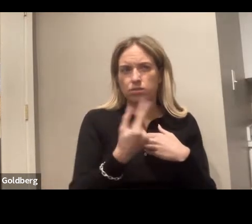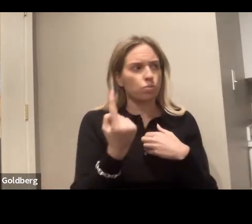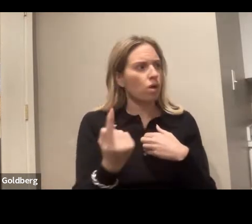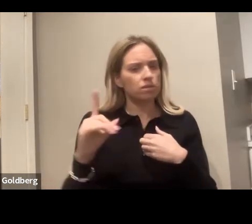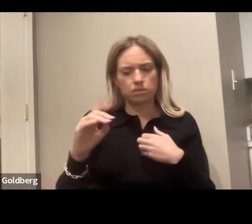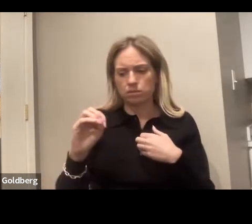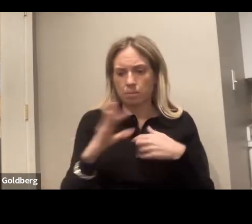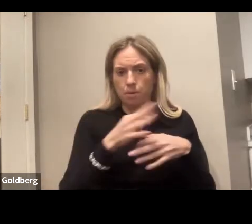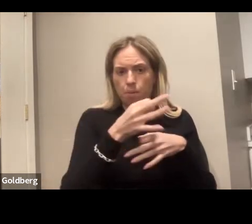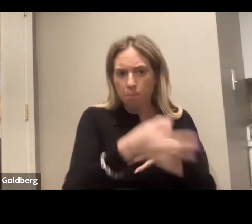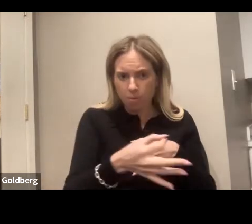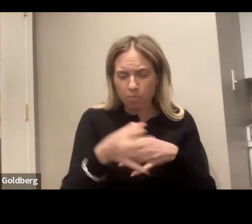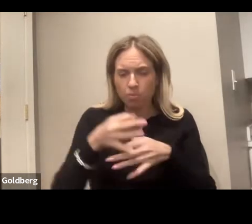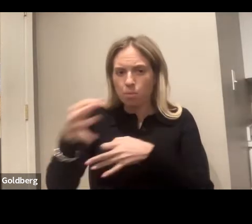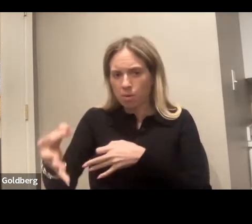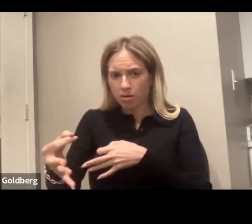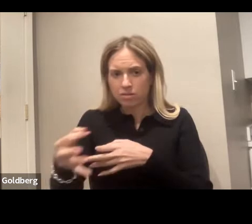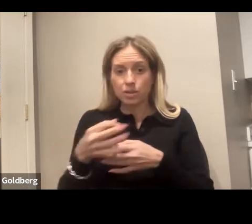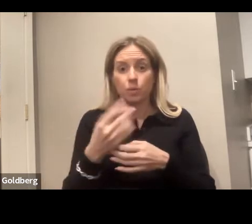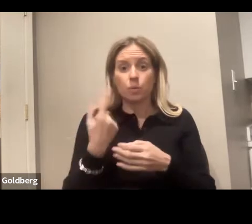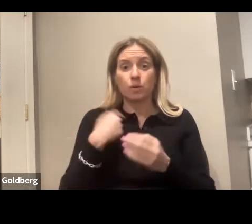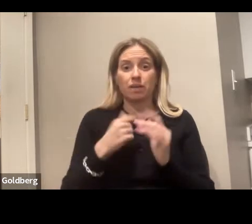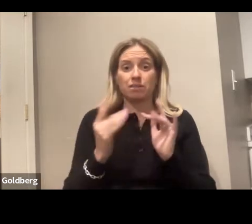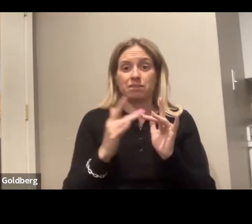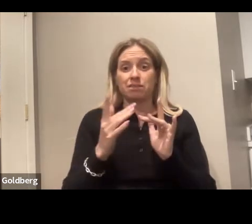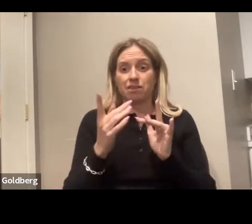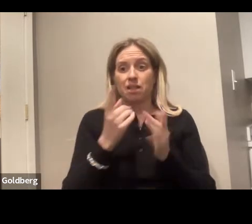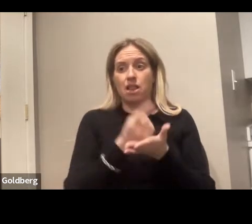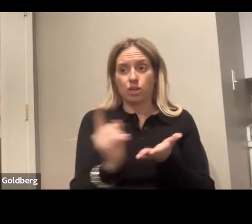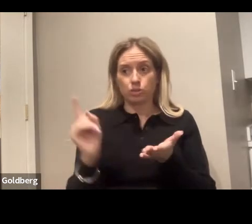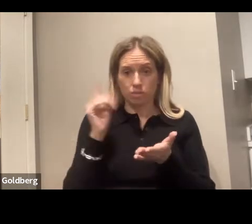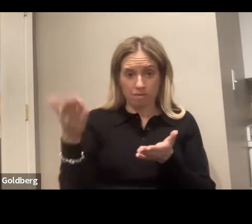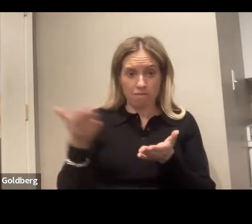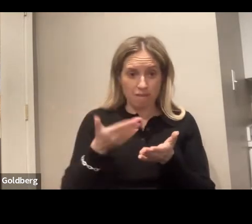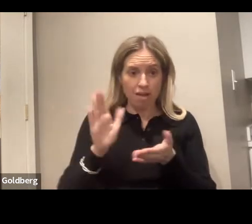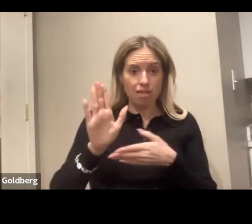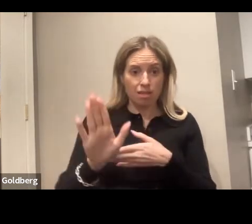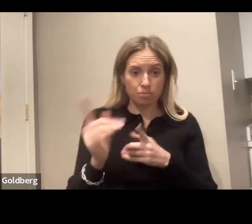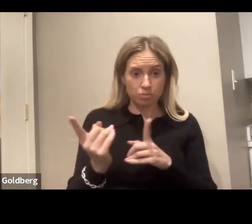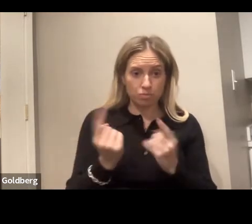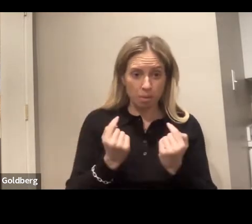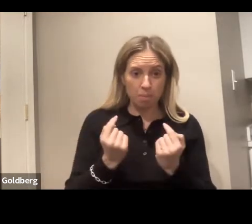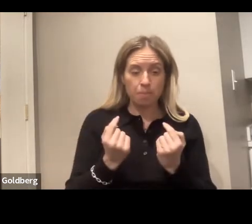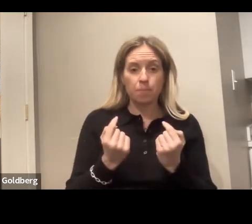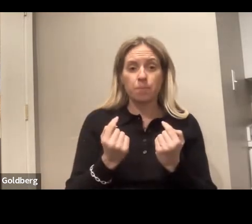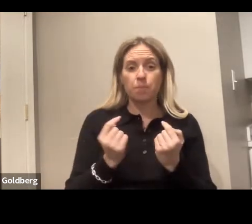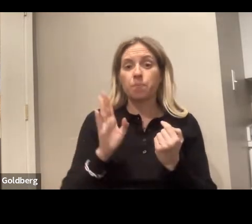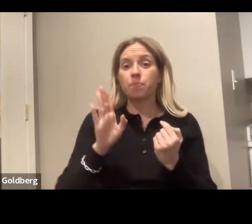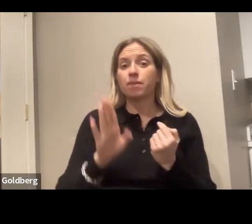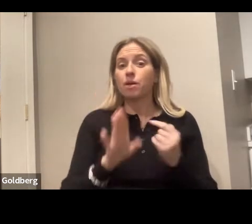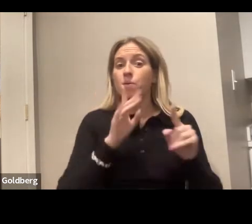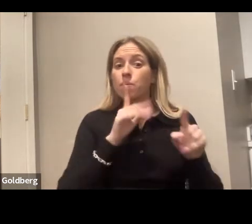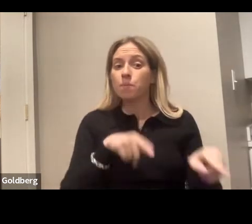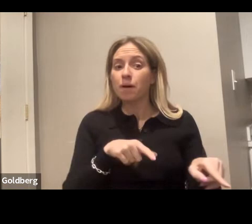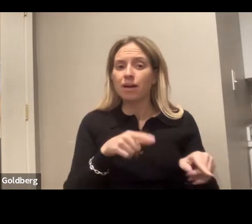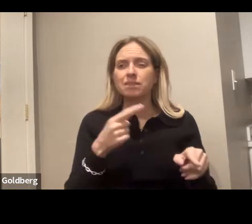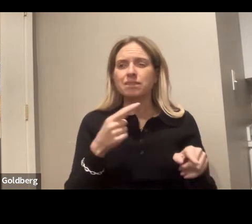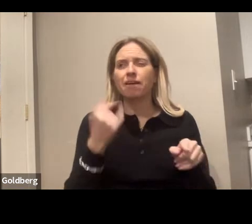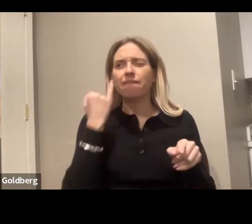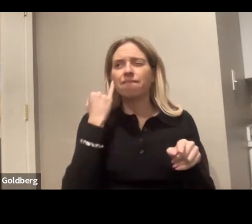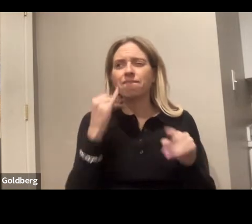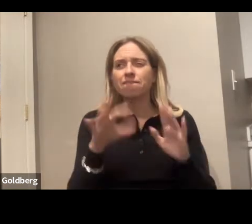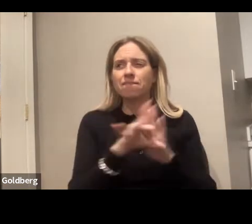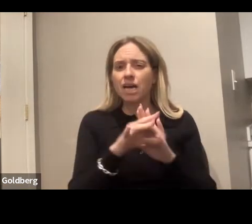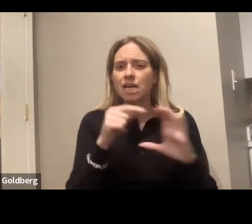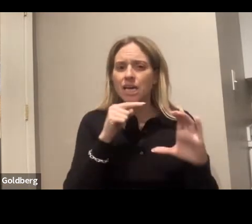December. And we reached out to them last week, again, inviting them to come. So they replied, and if I can find the exact email, I think they